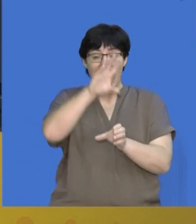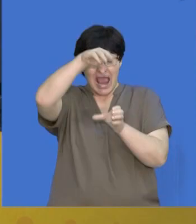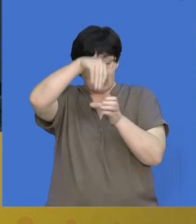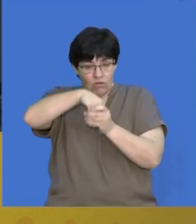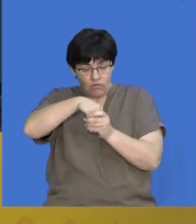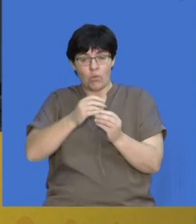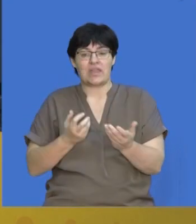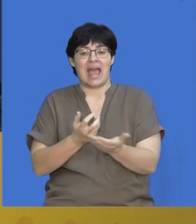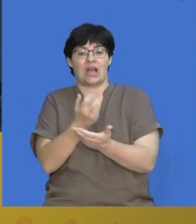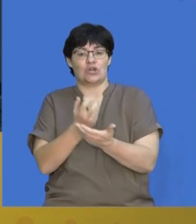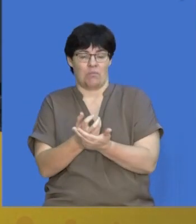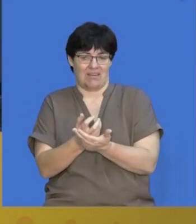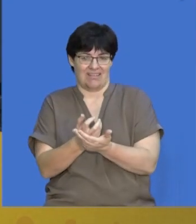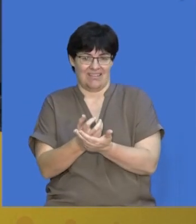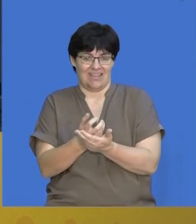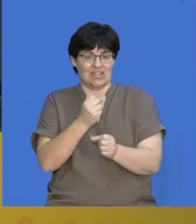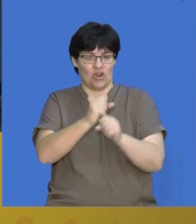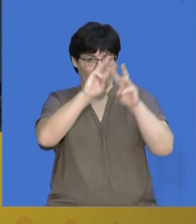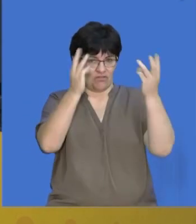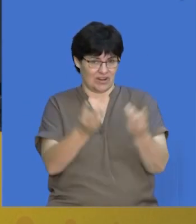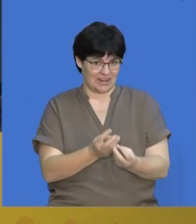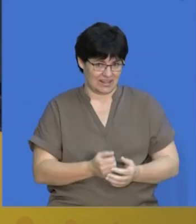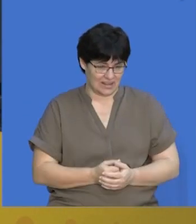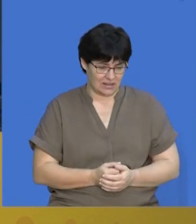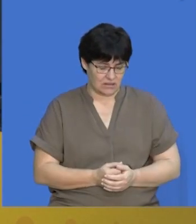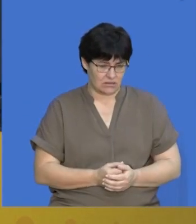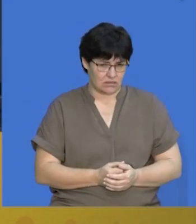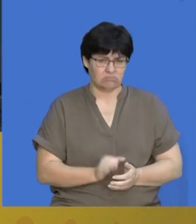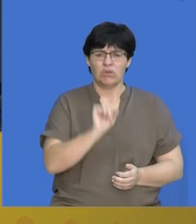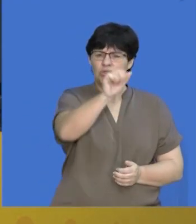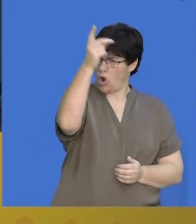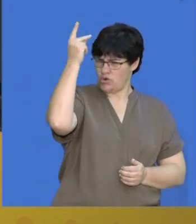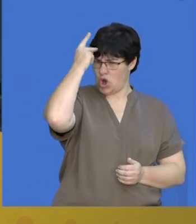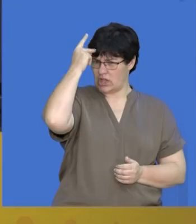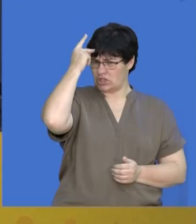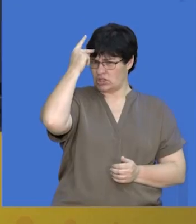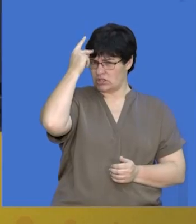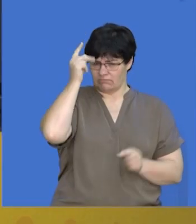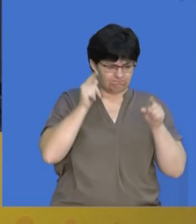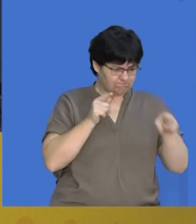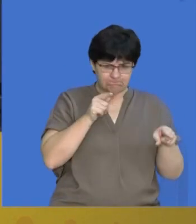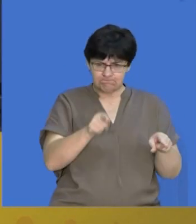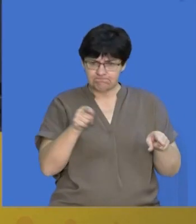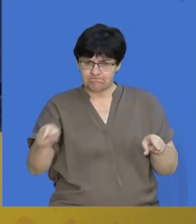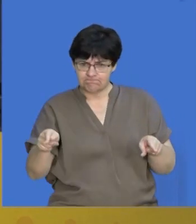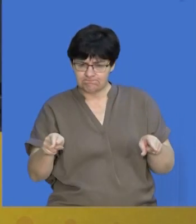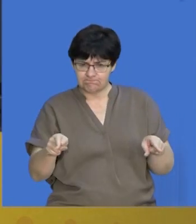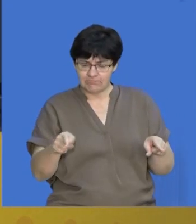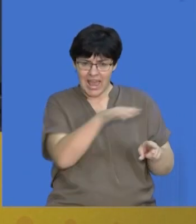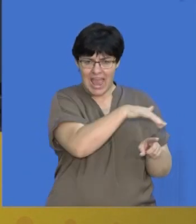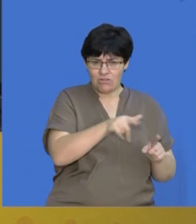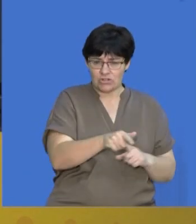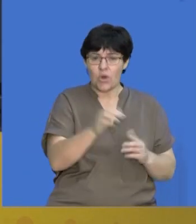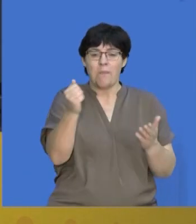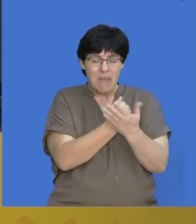economic geography for this paragraph question. How is your knowledge of these sections? You would have had to know